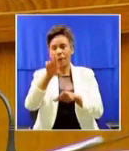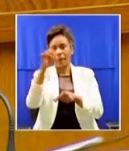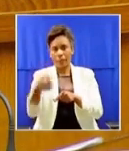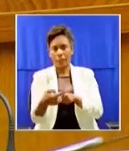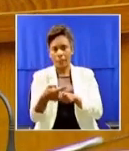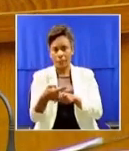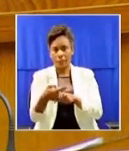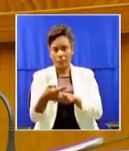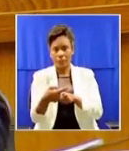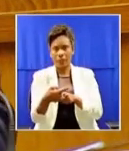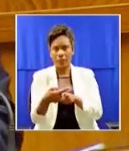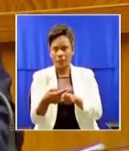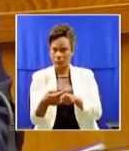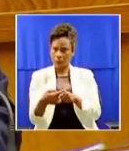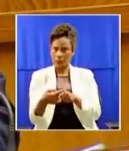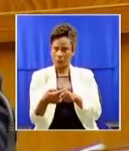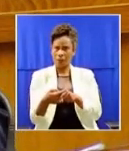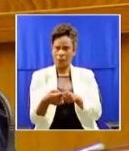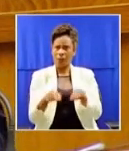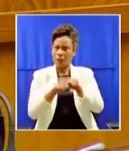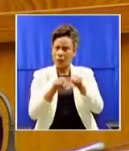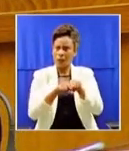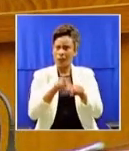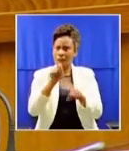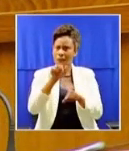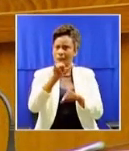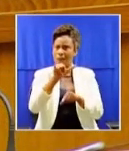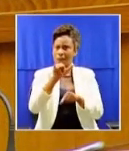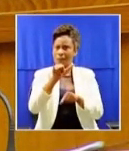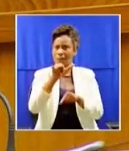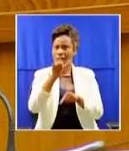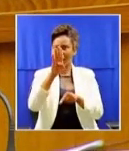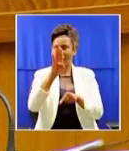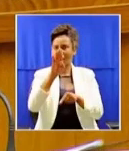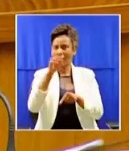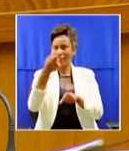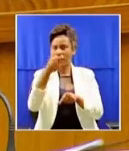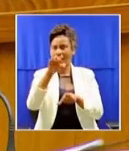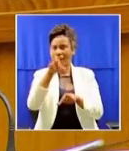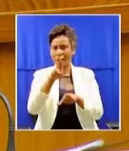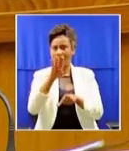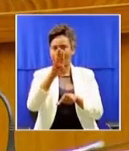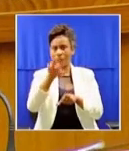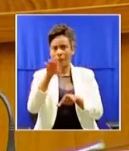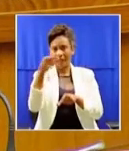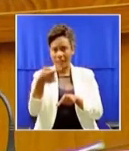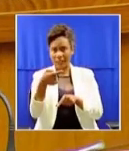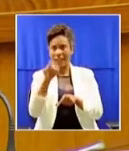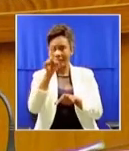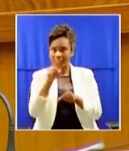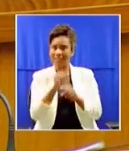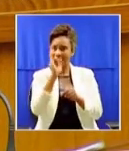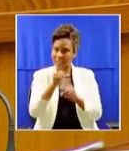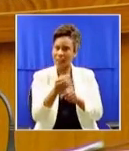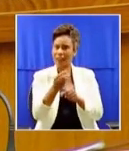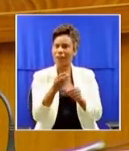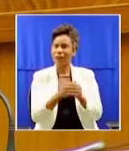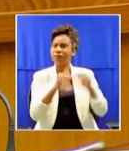This Tygerberg thing, this Tygerberg Hospital. Here it comes. It still has a black and white section.